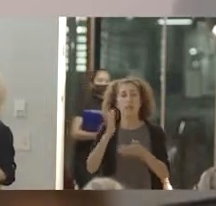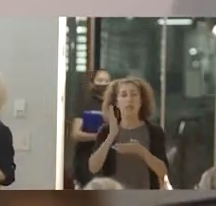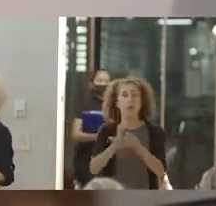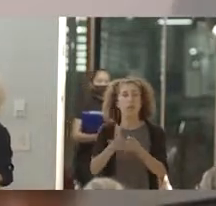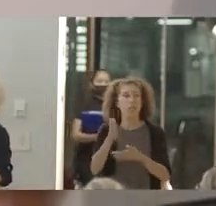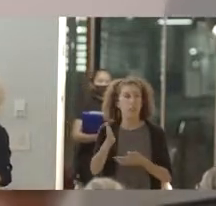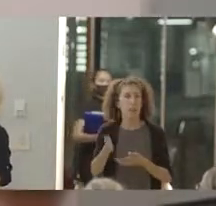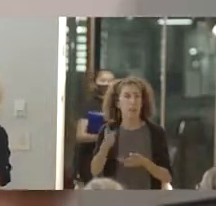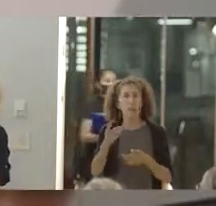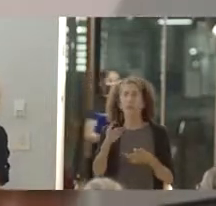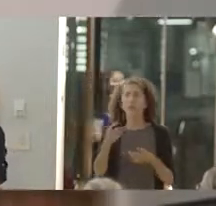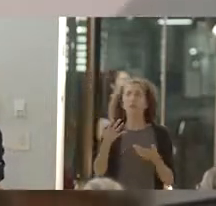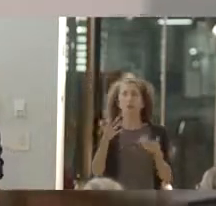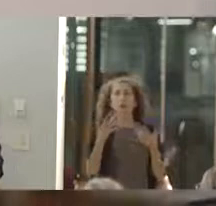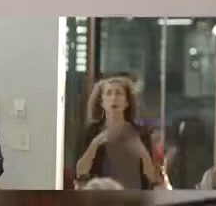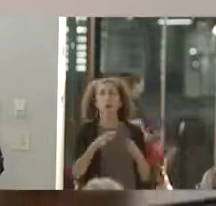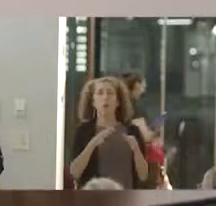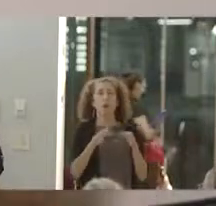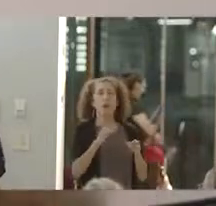through this. Peter, could I?